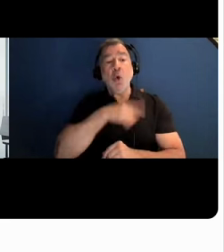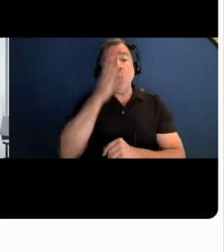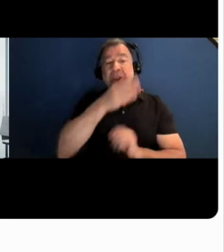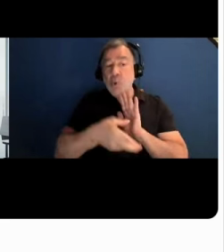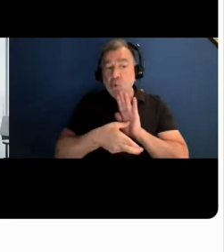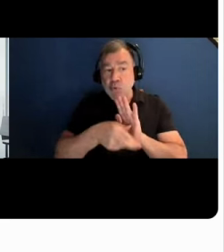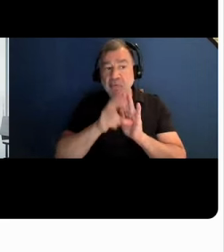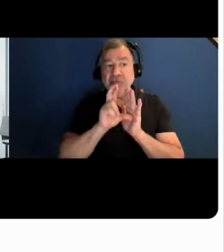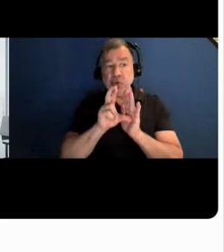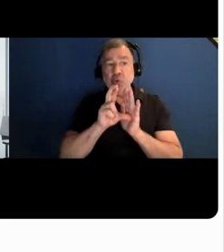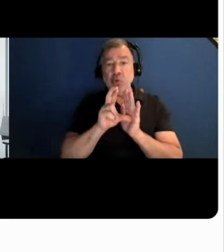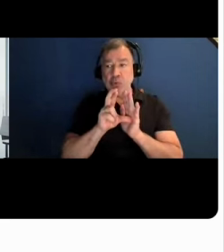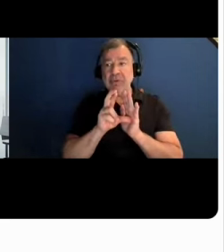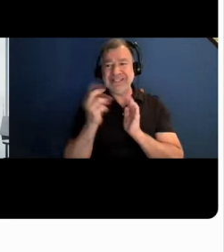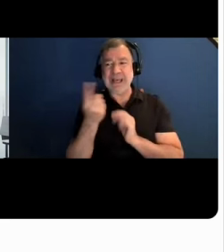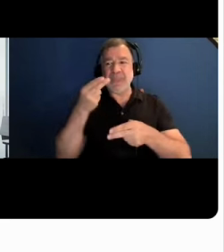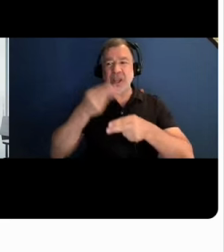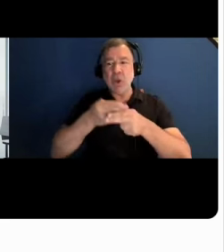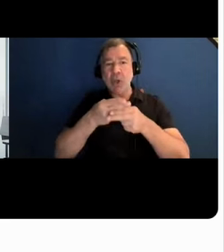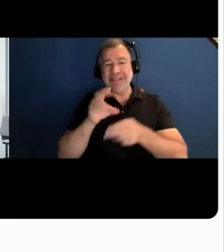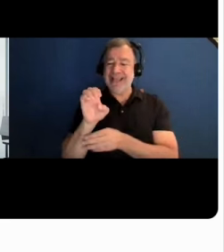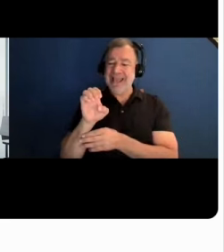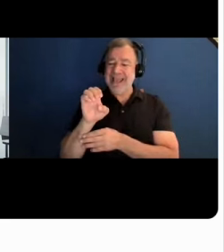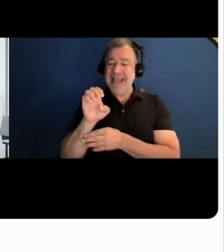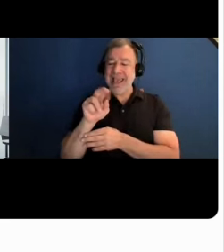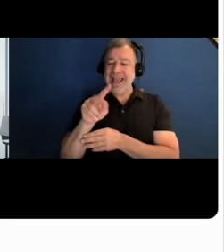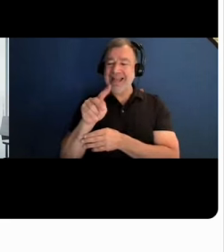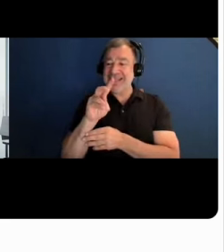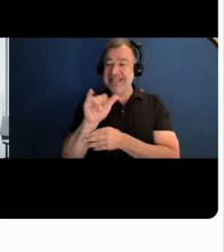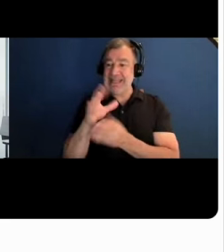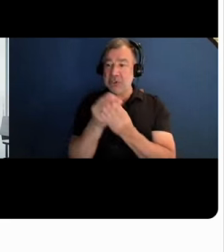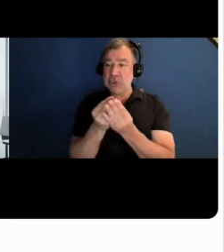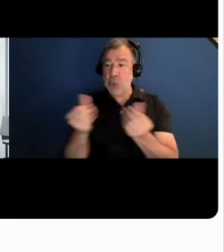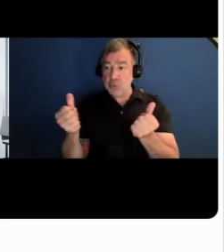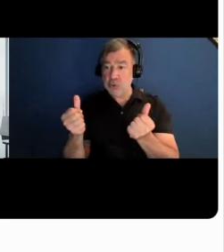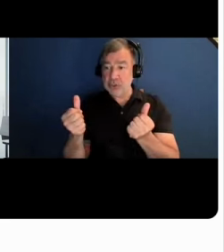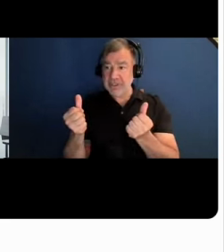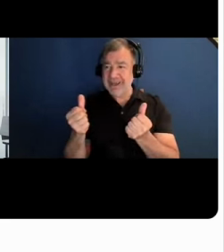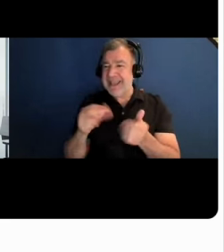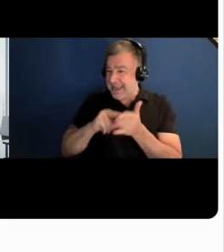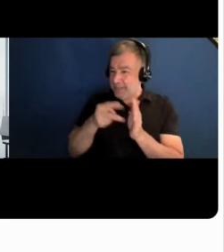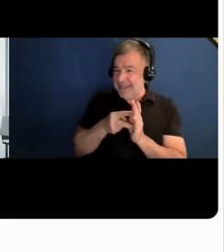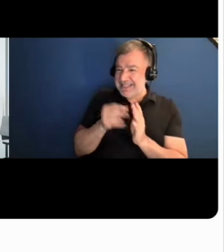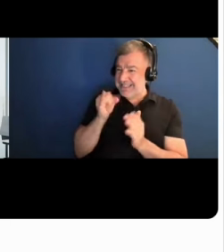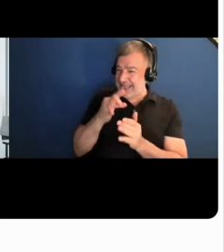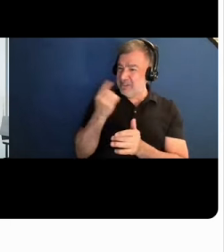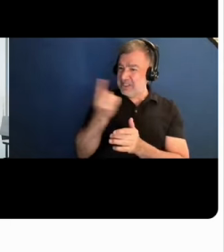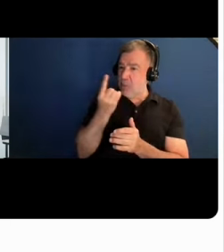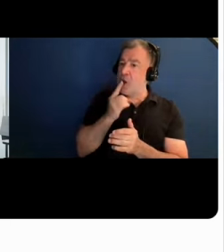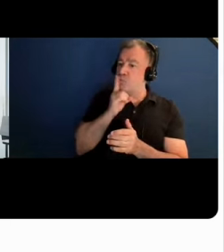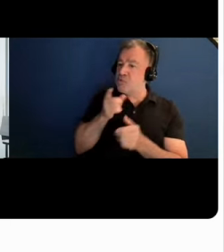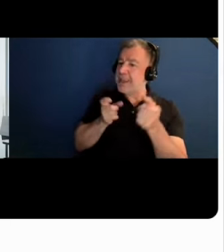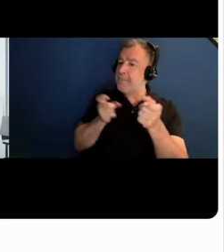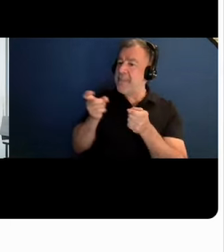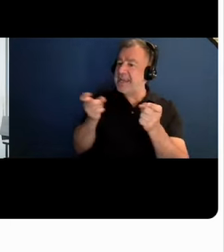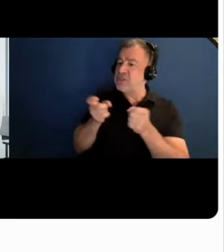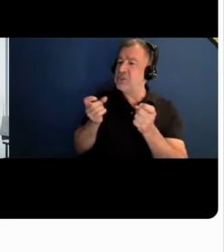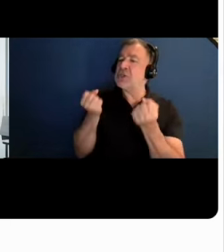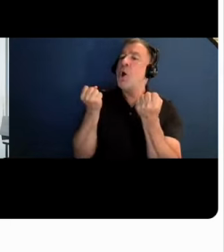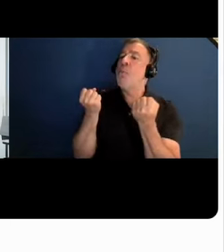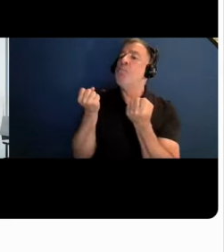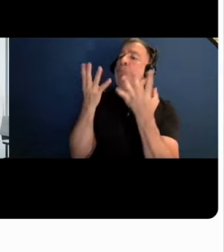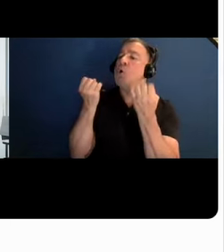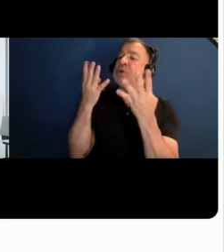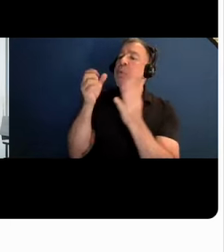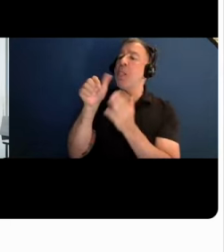review entity solutions, where it makes it easy for entities who manage multiple ABLE accounts on behalf of the many